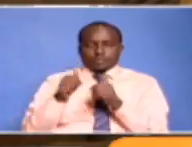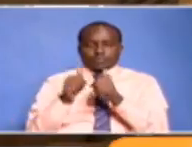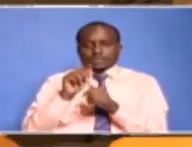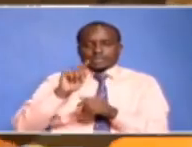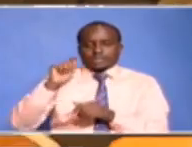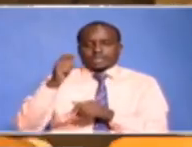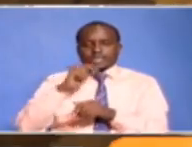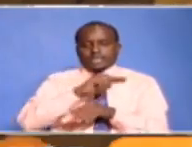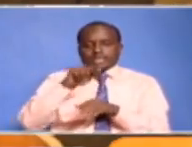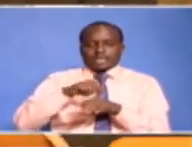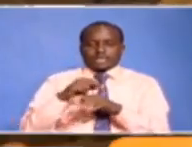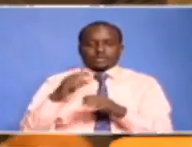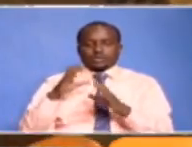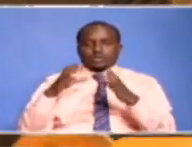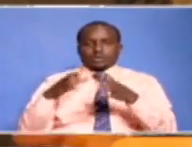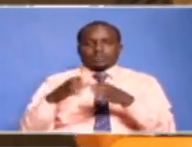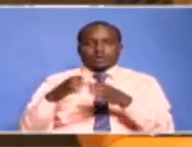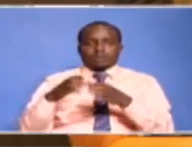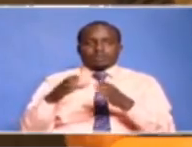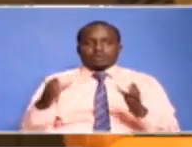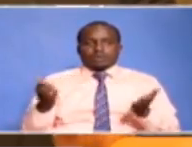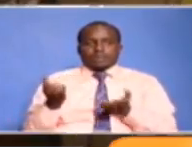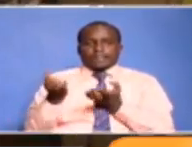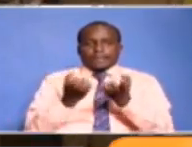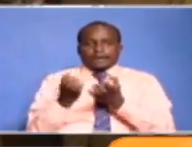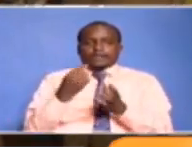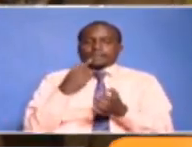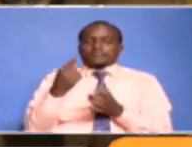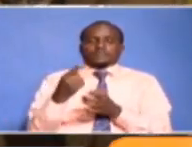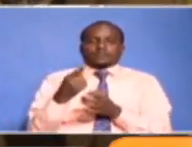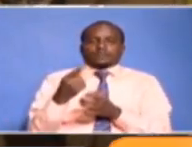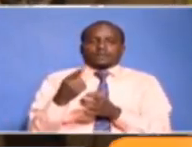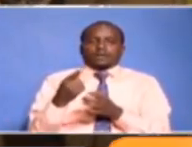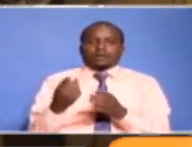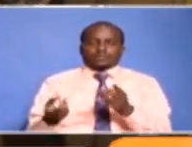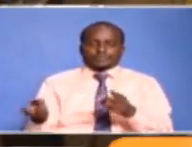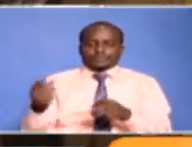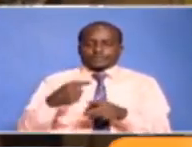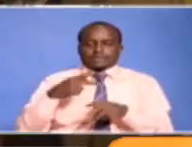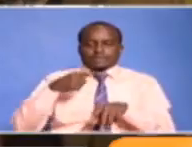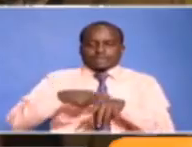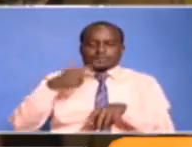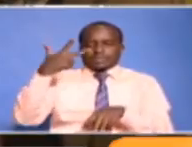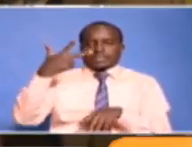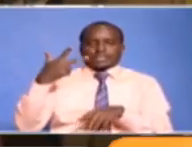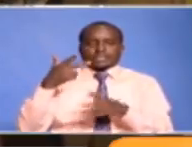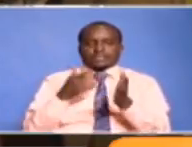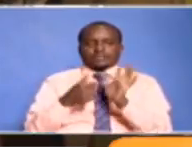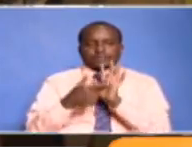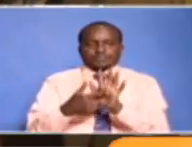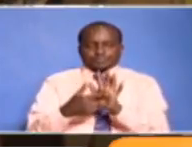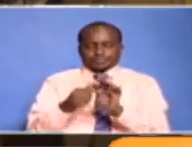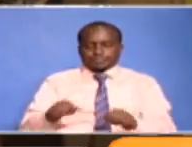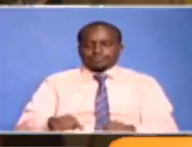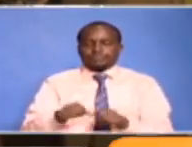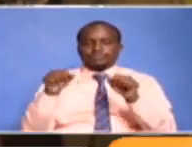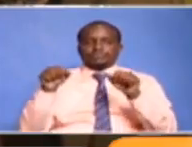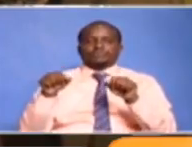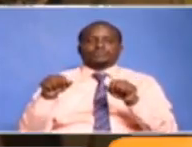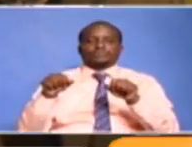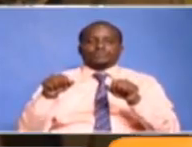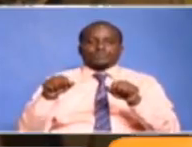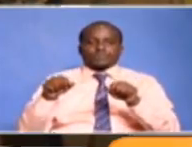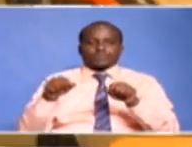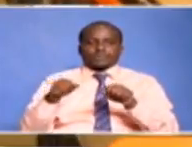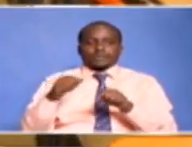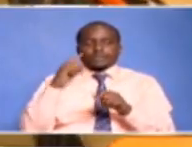National Chamber of Commerce Chairman Kiprono Kittony says is expected to triple during the trade fair. The exhibition chairman, Ayman Al